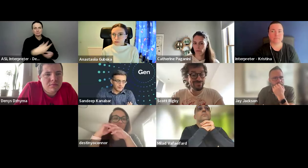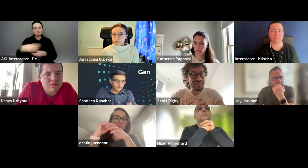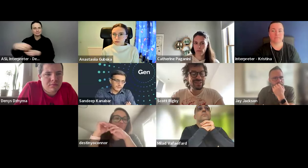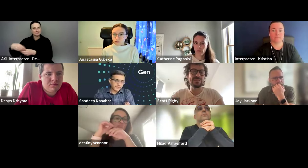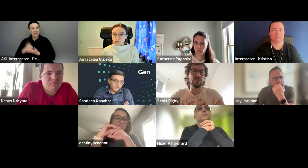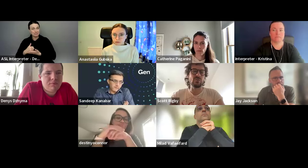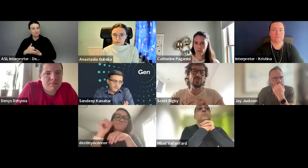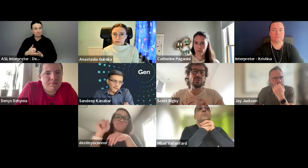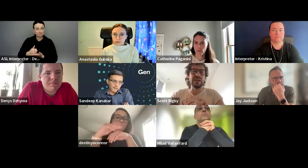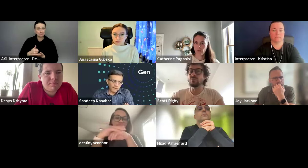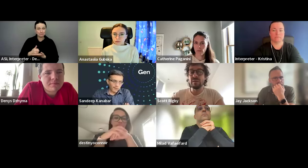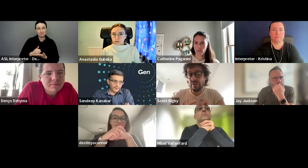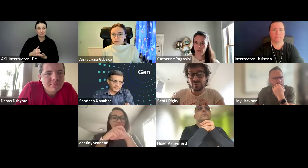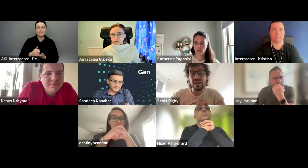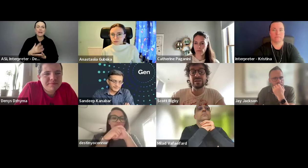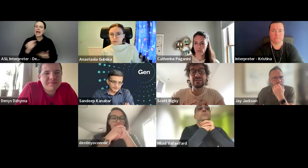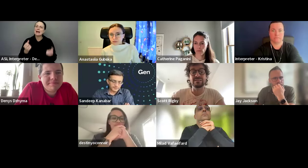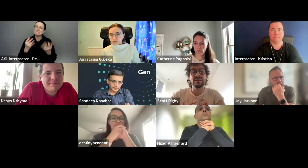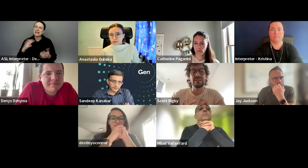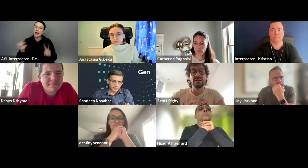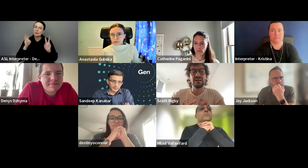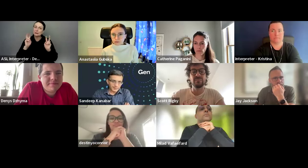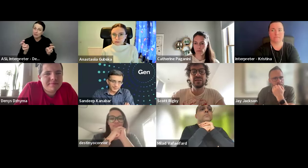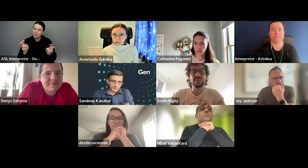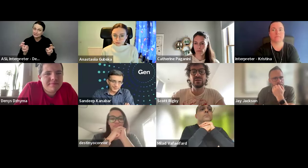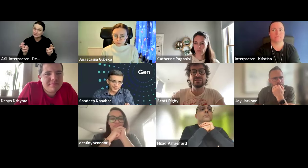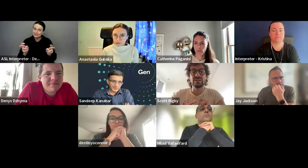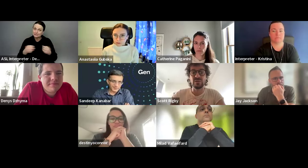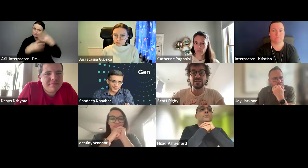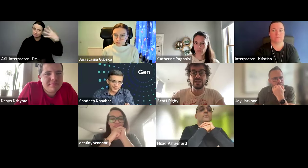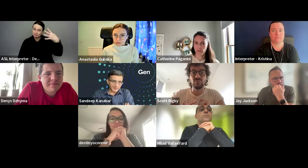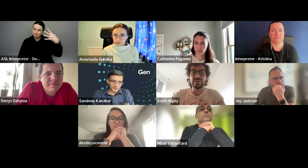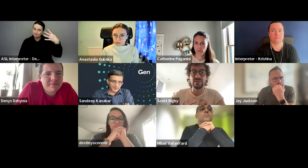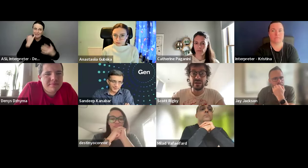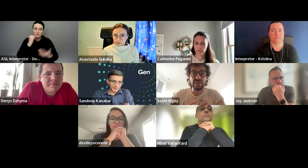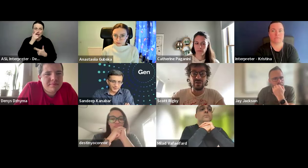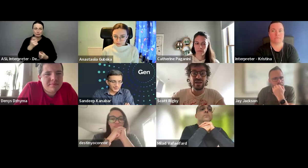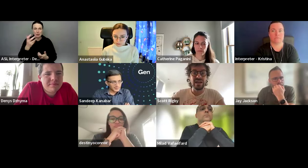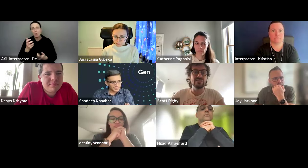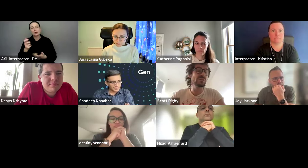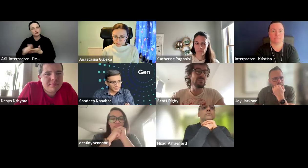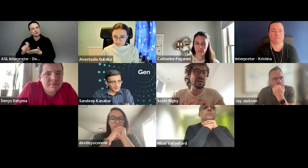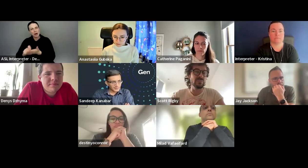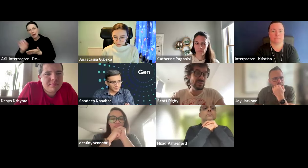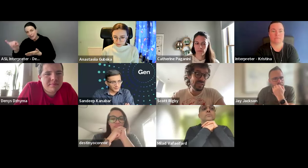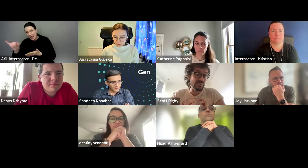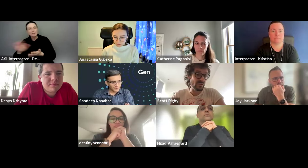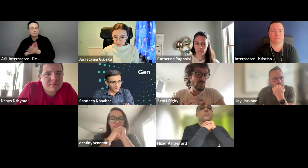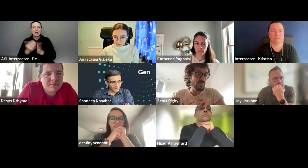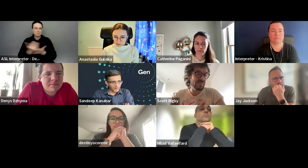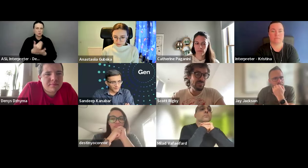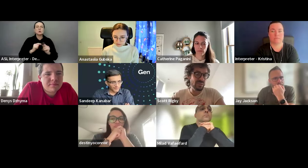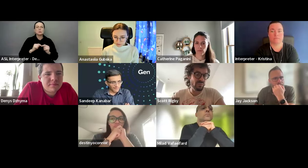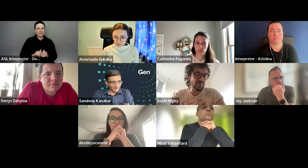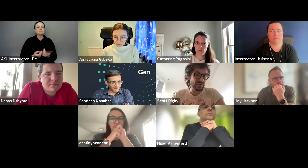with. So, and there may be other topics that someone is interested in and wants to write about, and those can become new teams. So